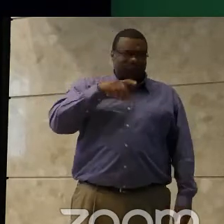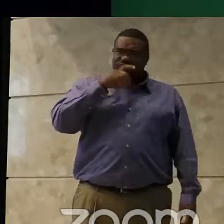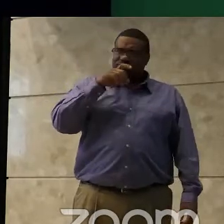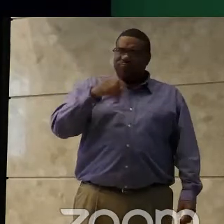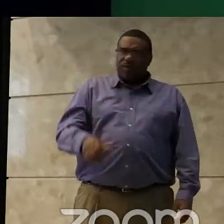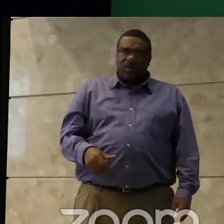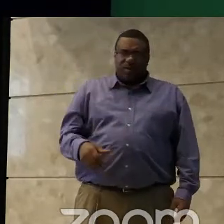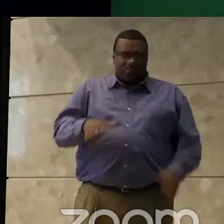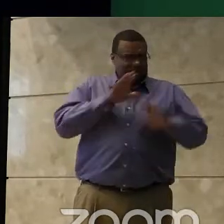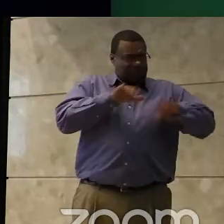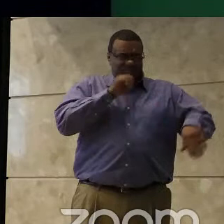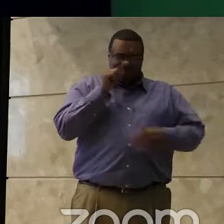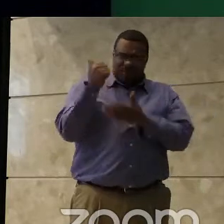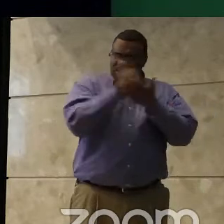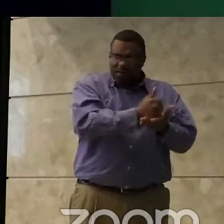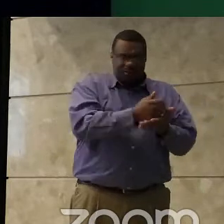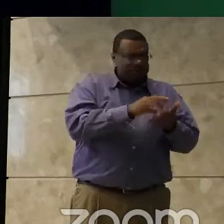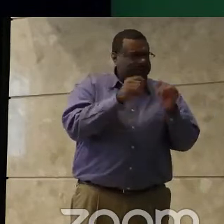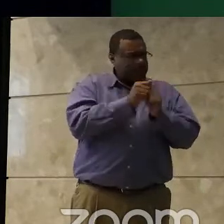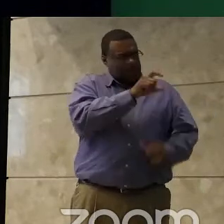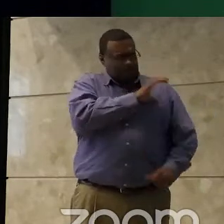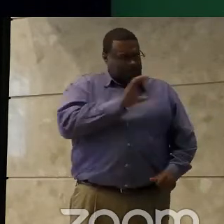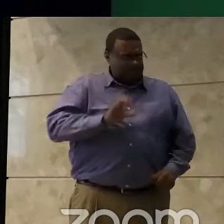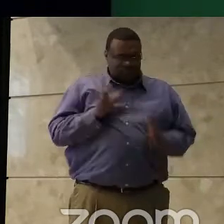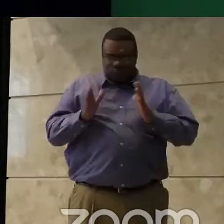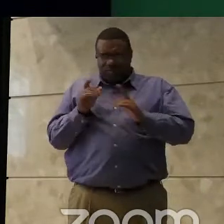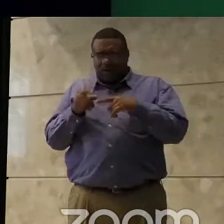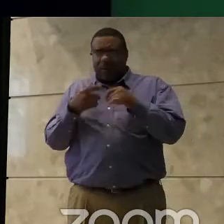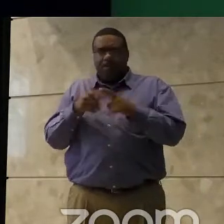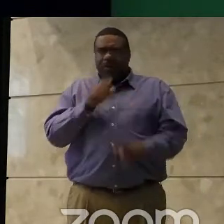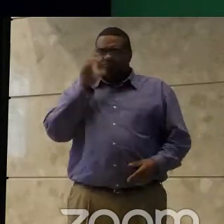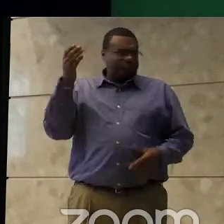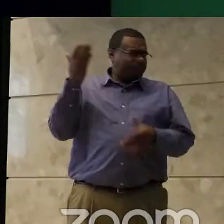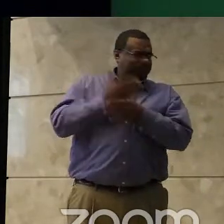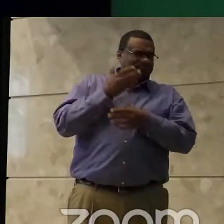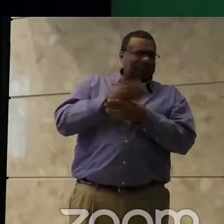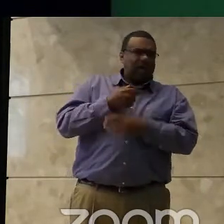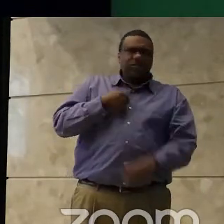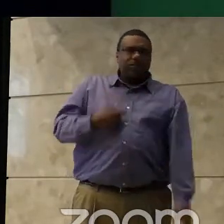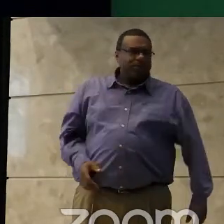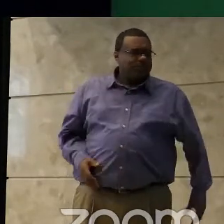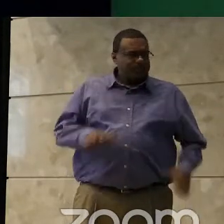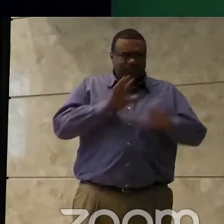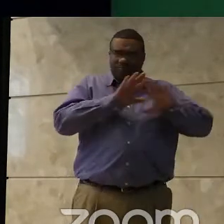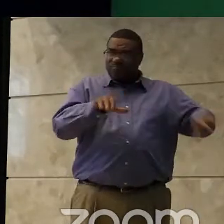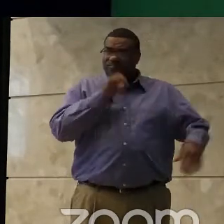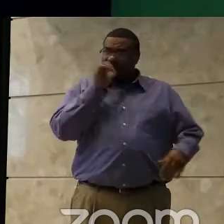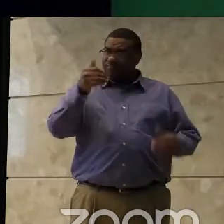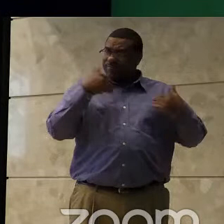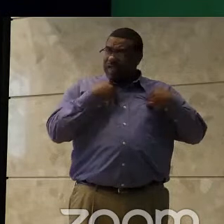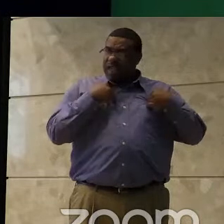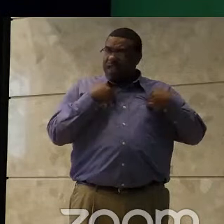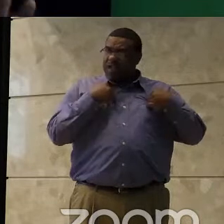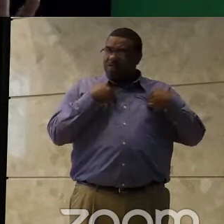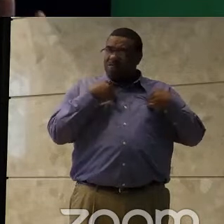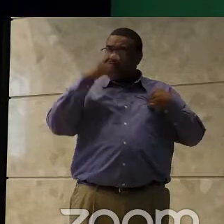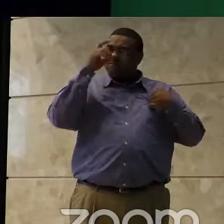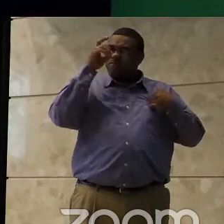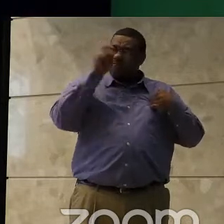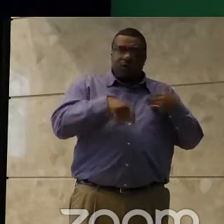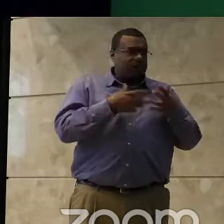not help those children. They would say, on the one hand, they were Christians. On the other hand, they weren't bothered that children were not getting what they needed. So it